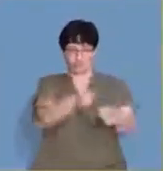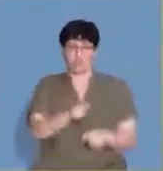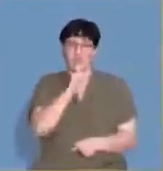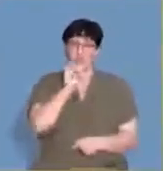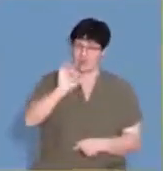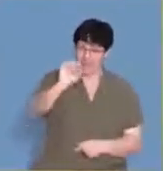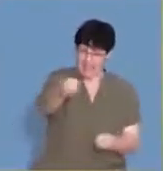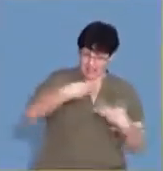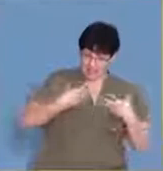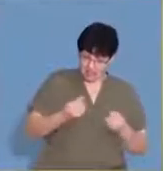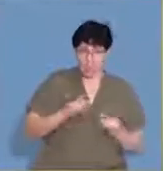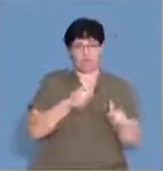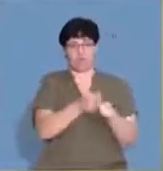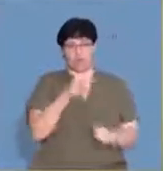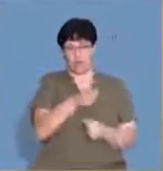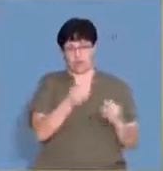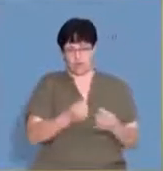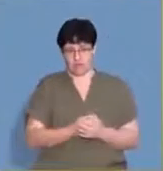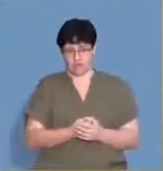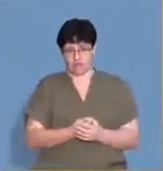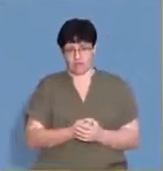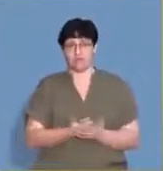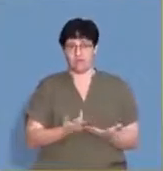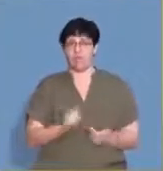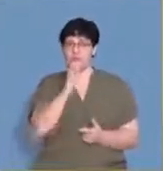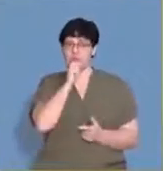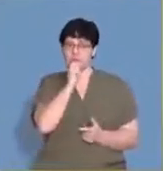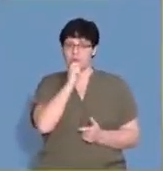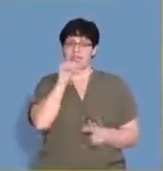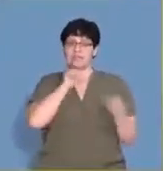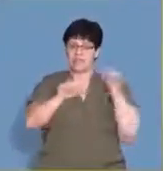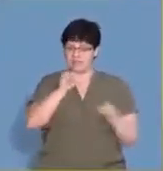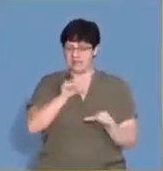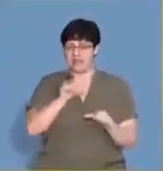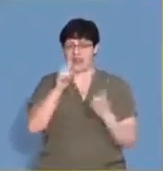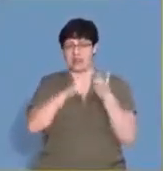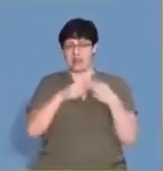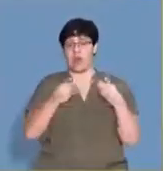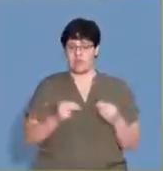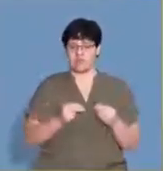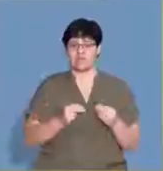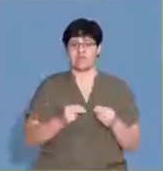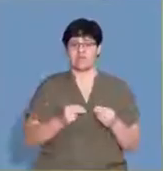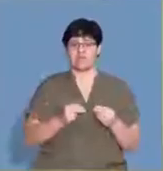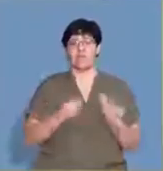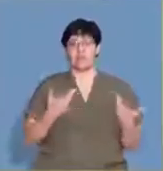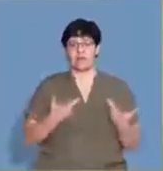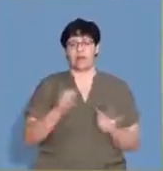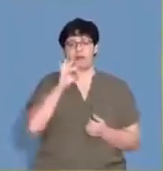the numbers that they give you. So although if you are using a scientific calculator, you have the pi button, please rather